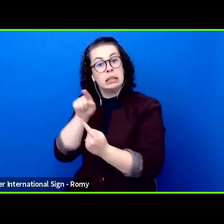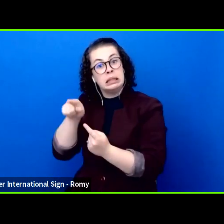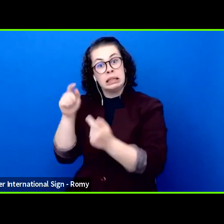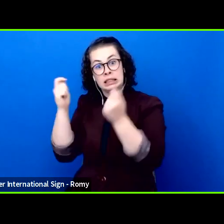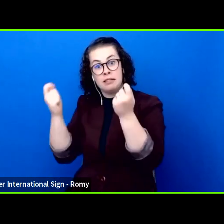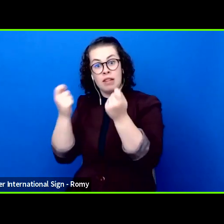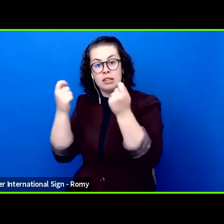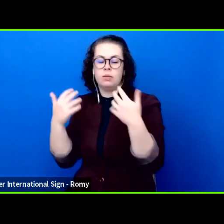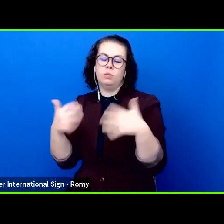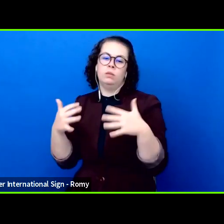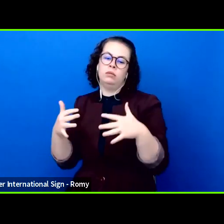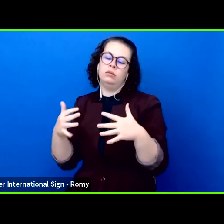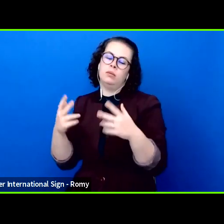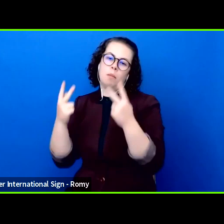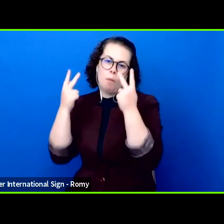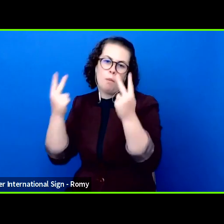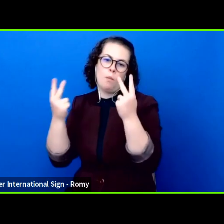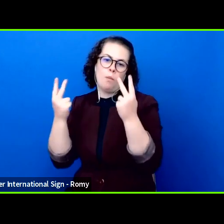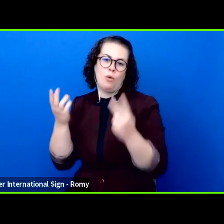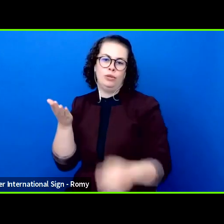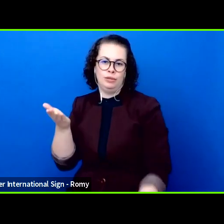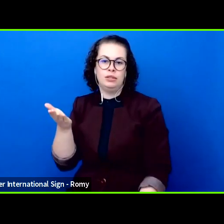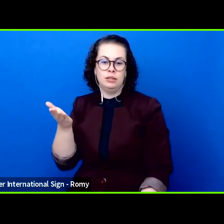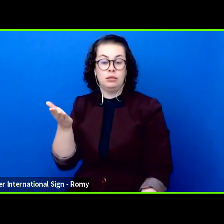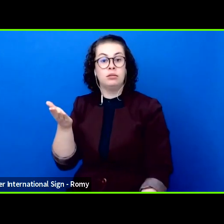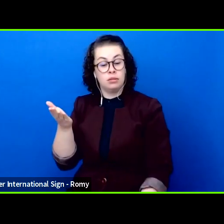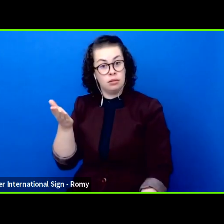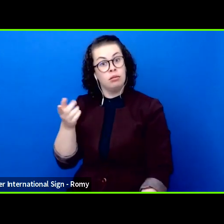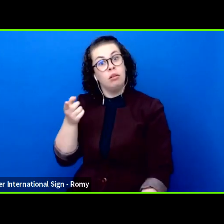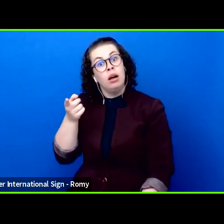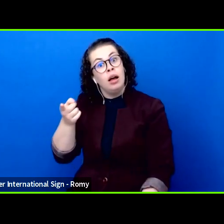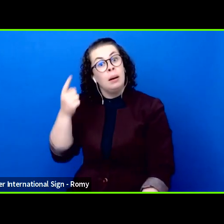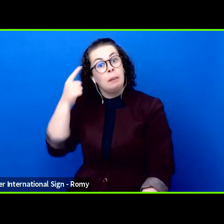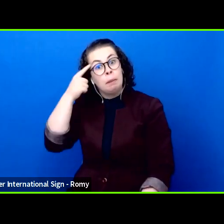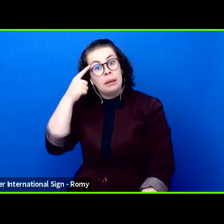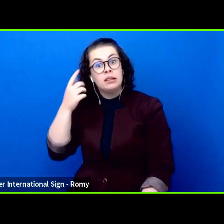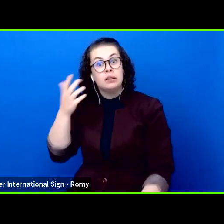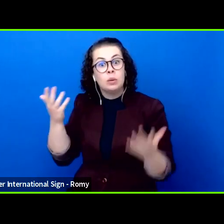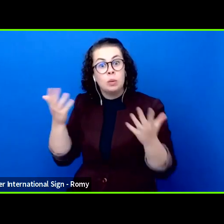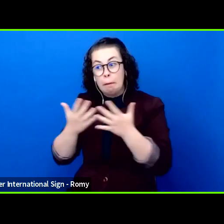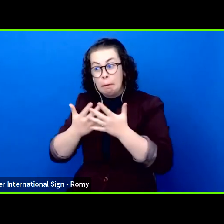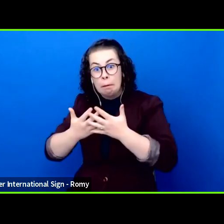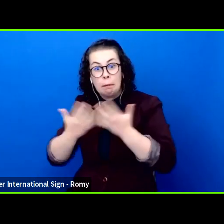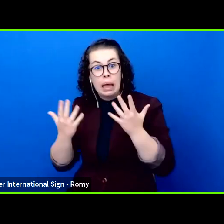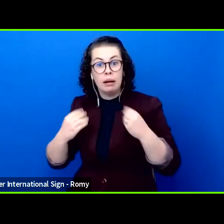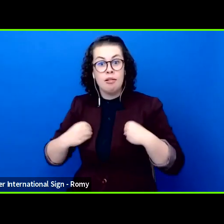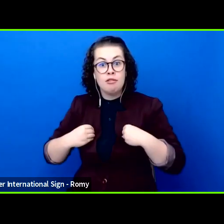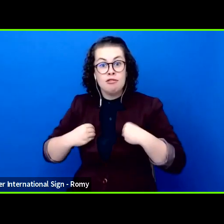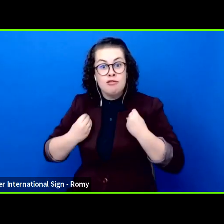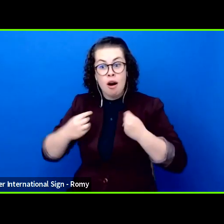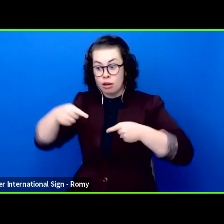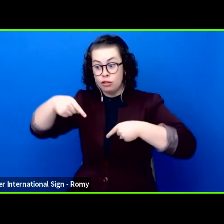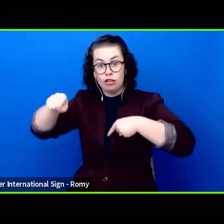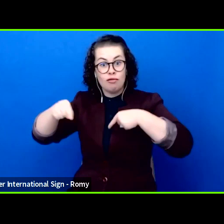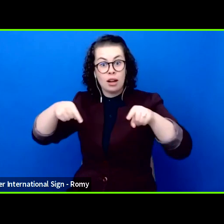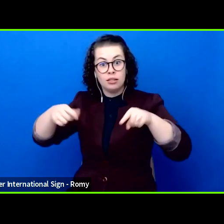platform that has already given a boost of numerous artistic careers, including directors such as